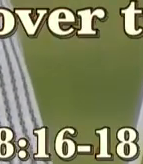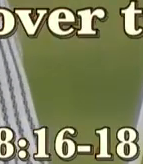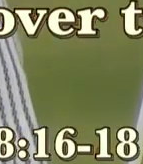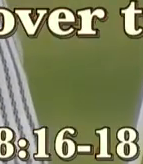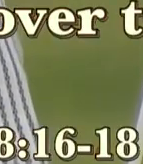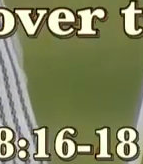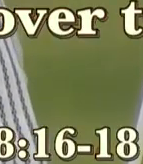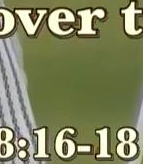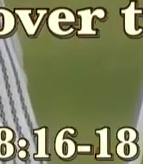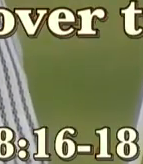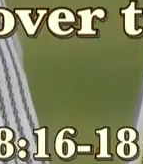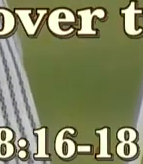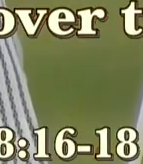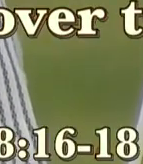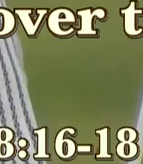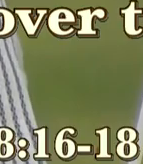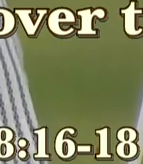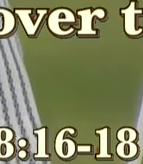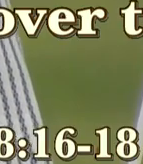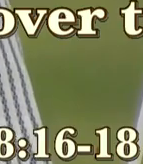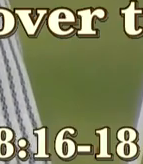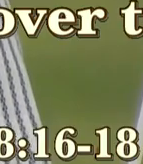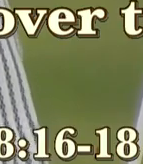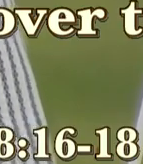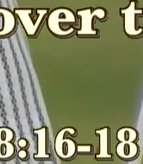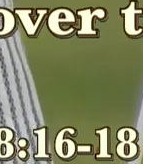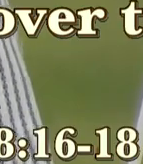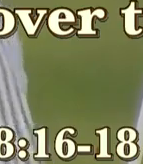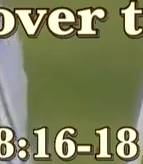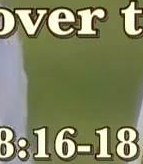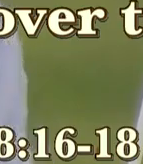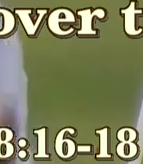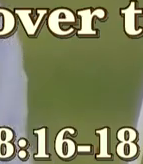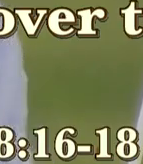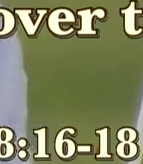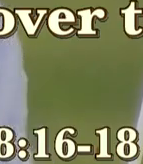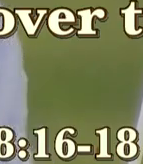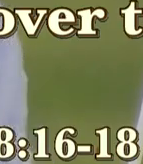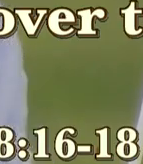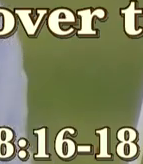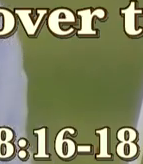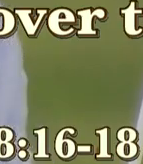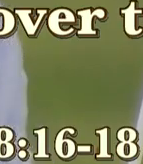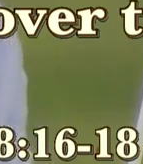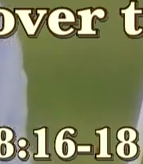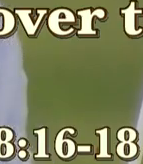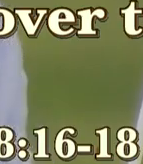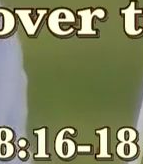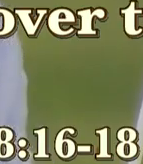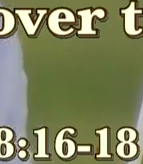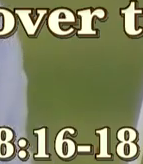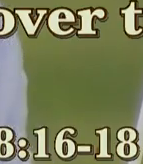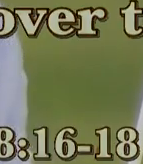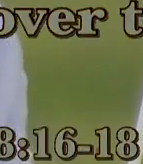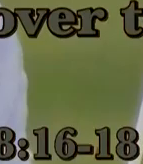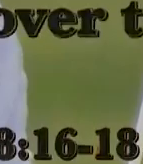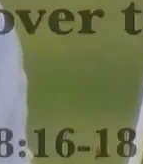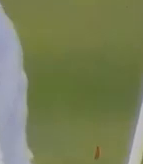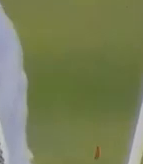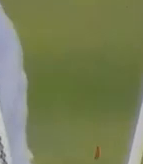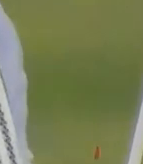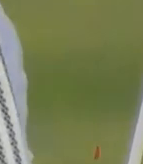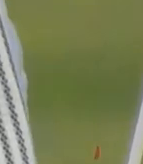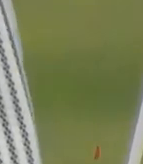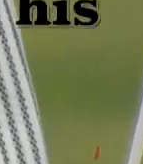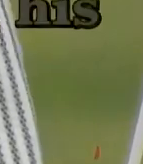Jesus saw great crowds around him, he gave orders to go over to the other side.